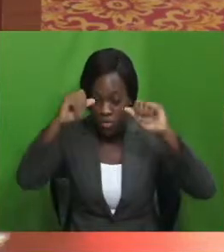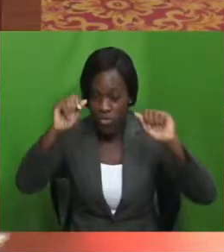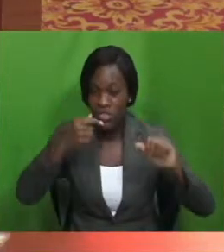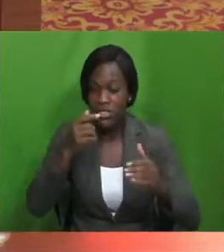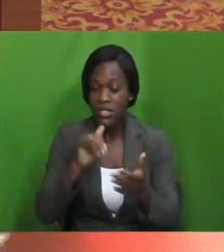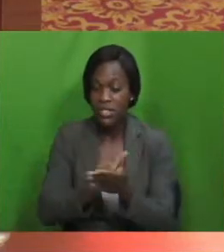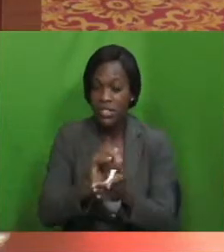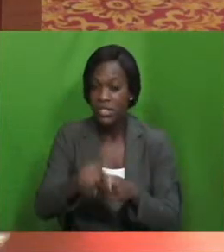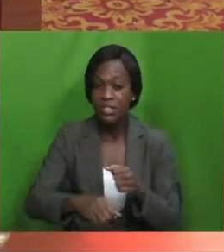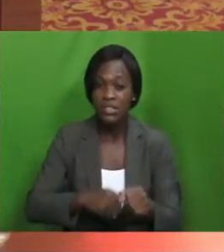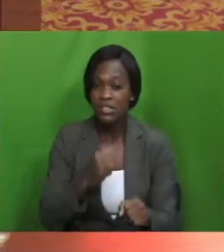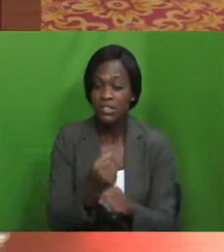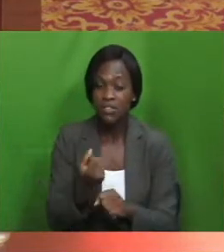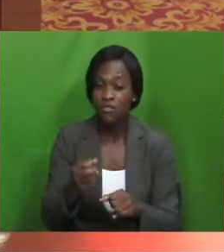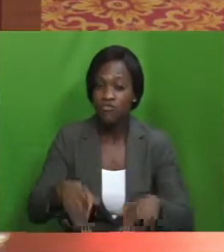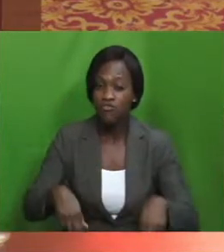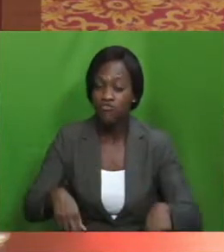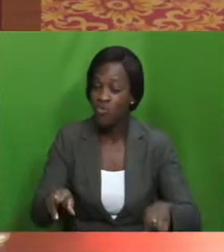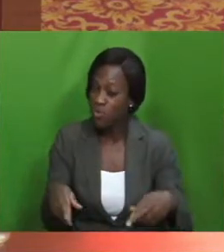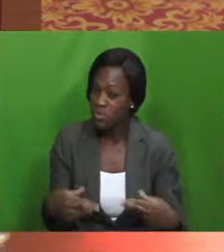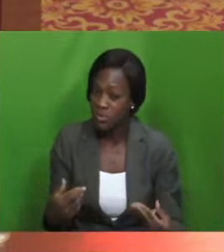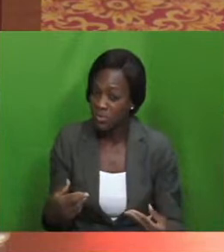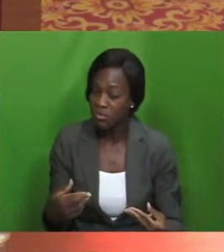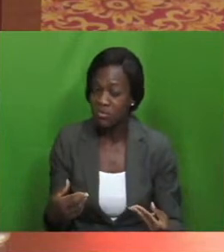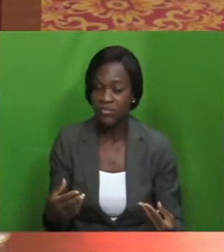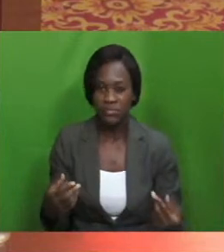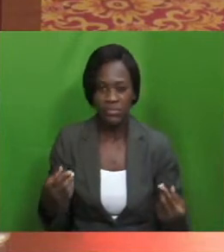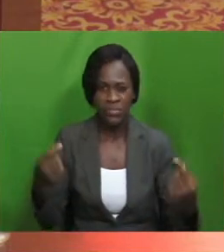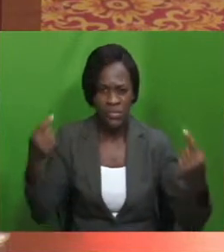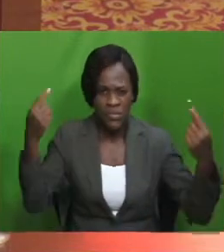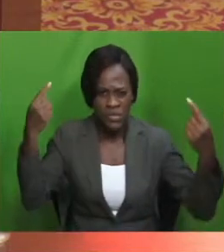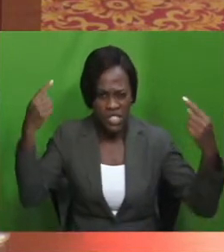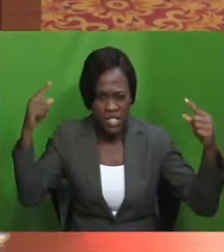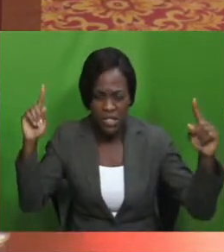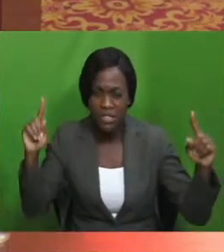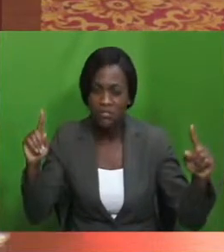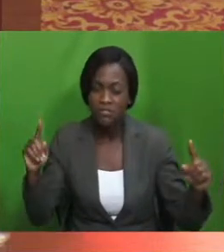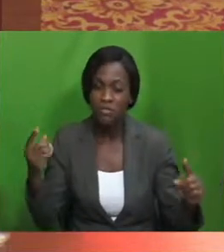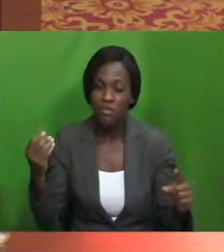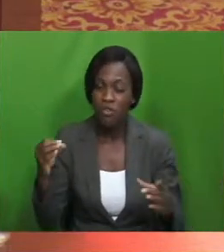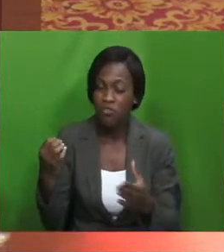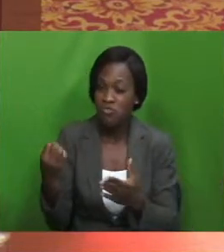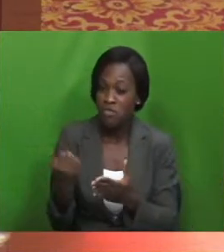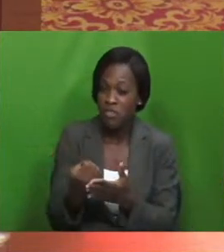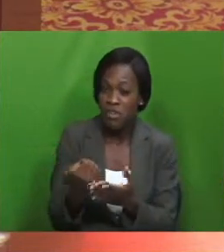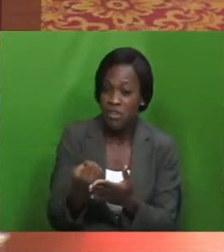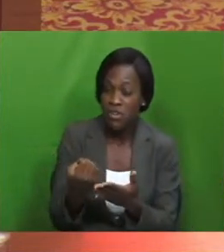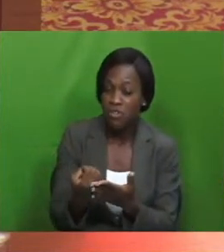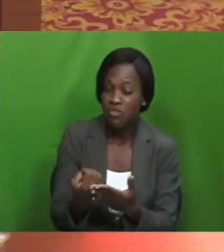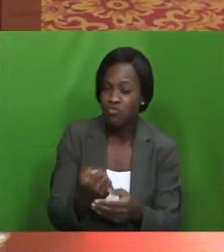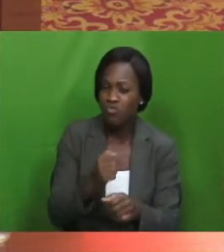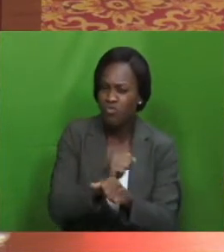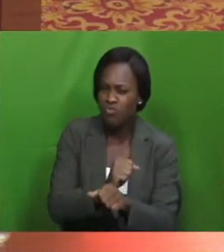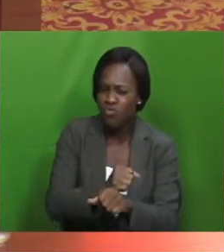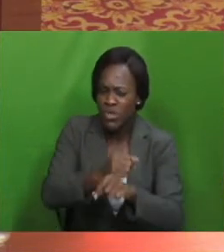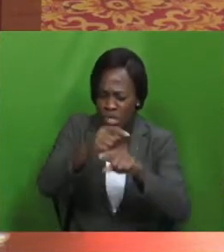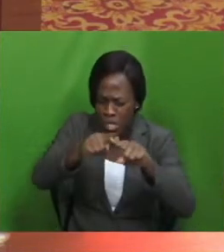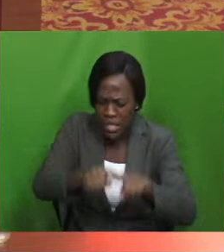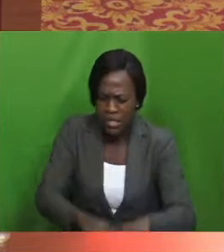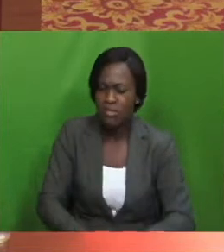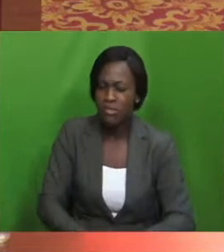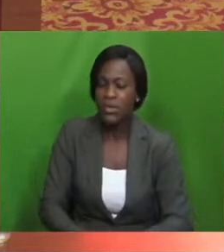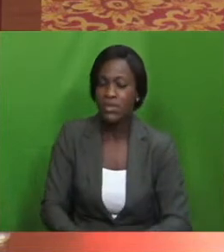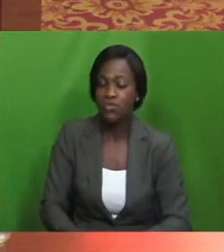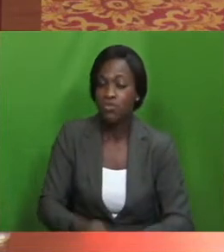second year of ROAS. The success of economic revitalization programs is hugely dependent on